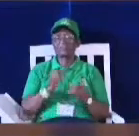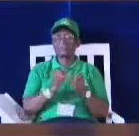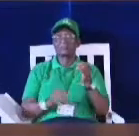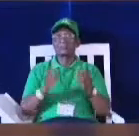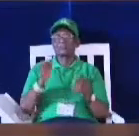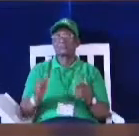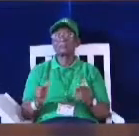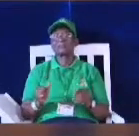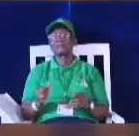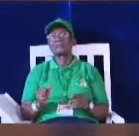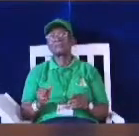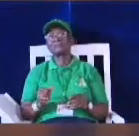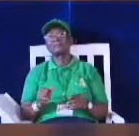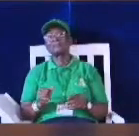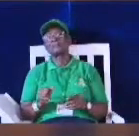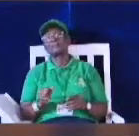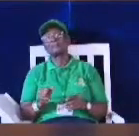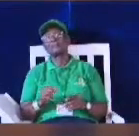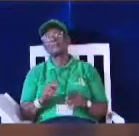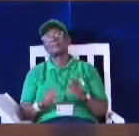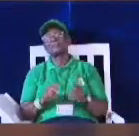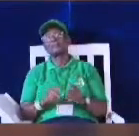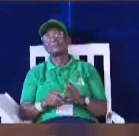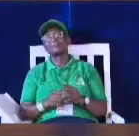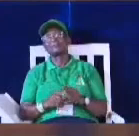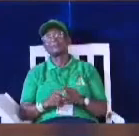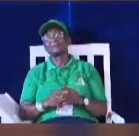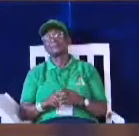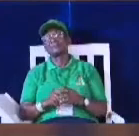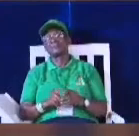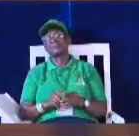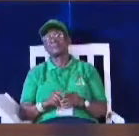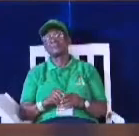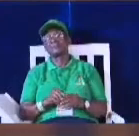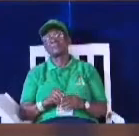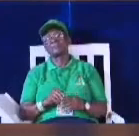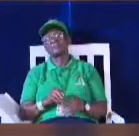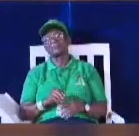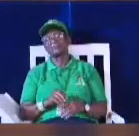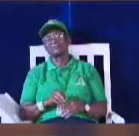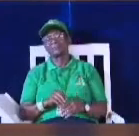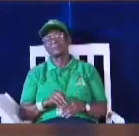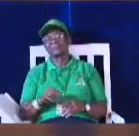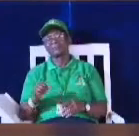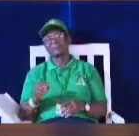his colleagues began to call him Mr. Testimony. What a good name.